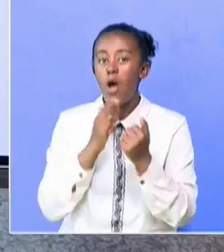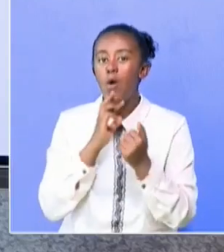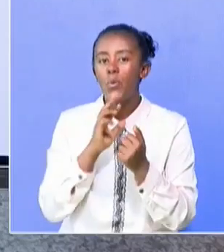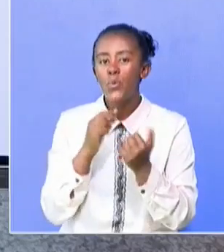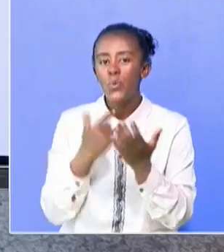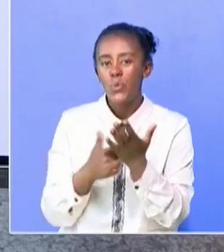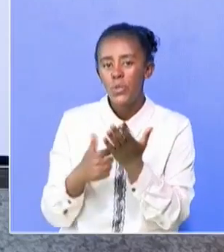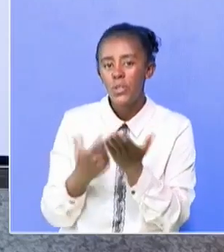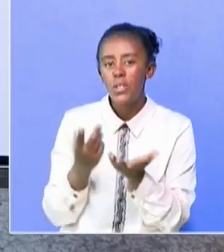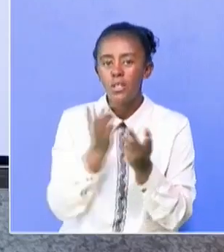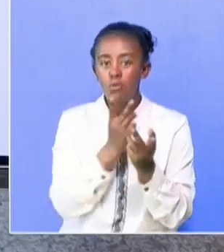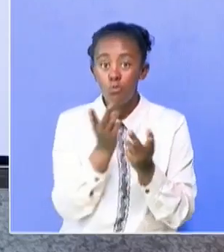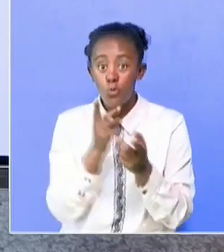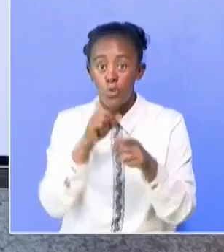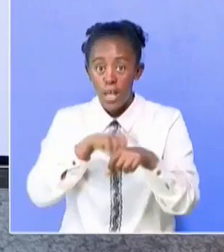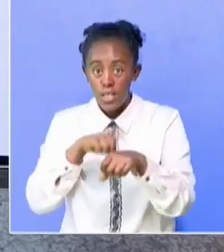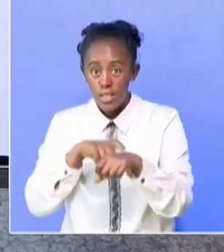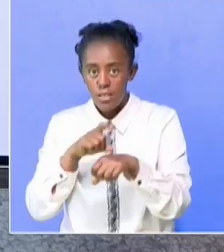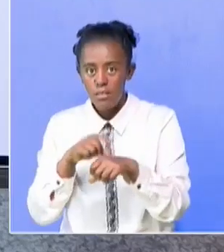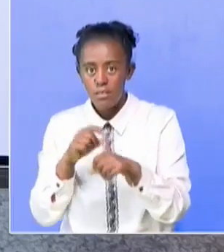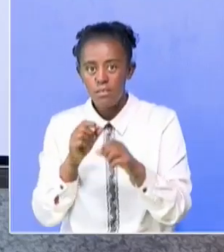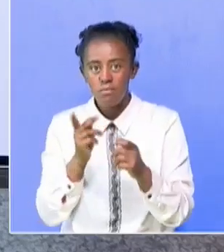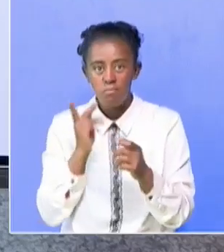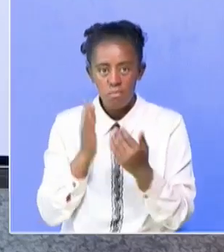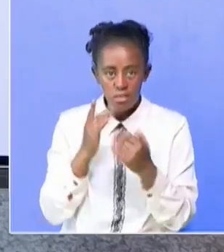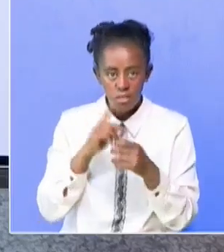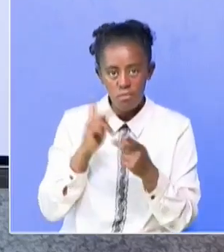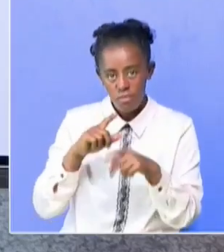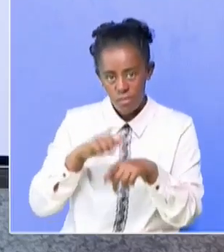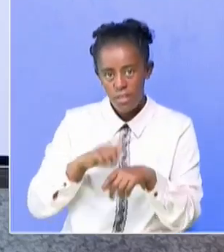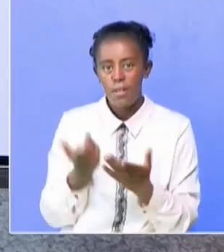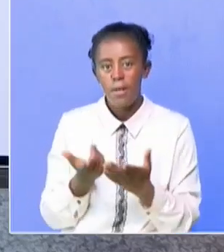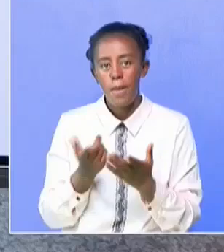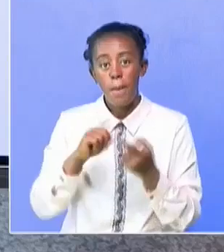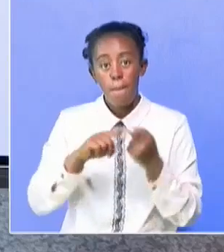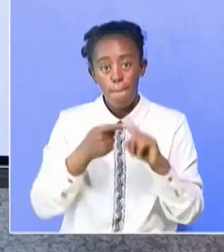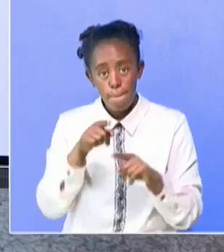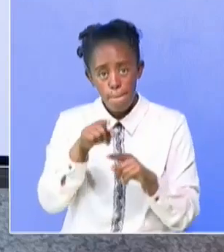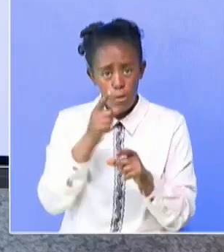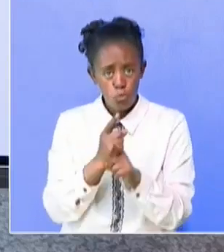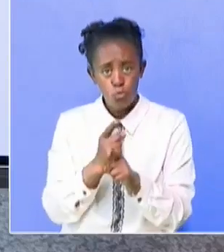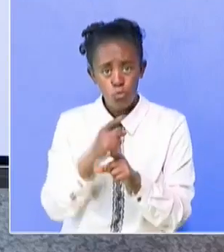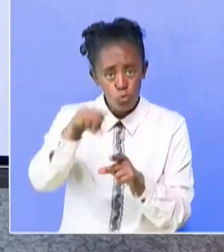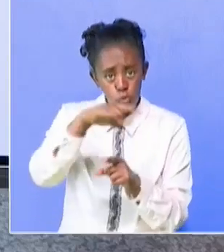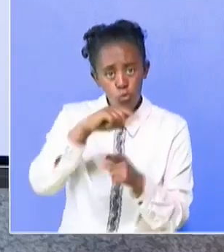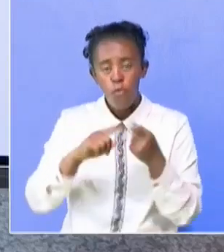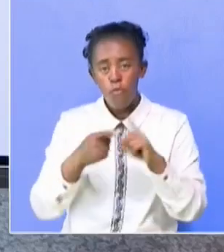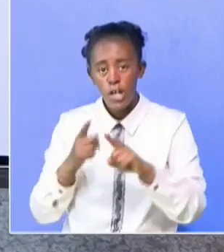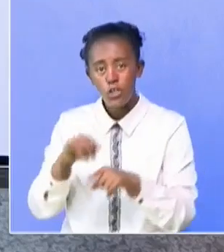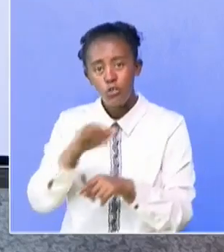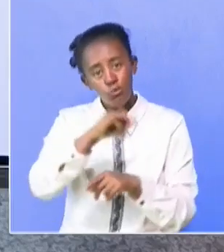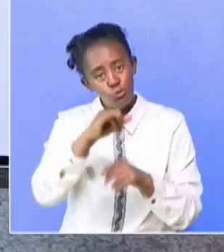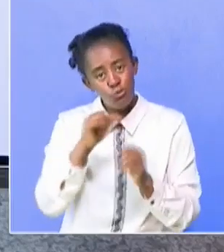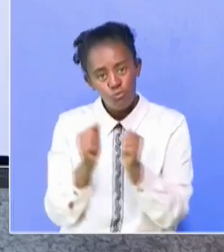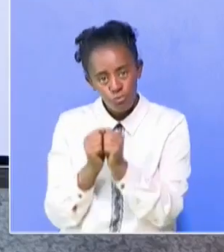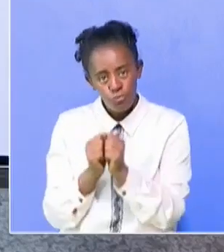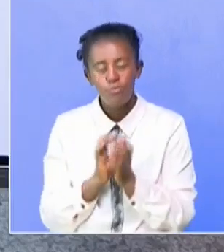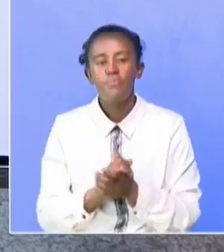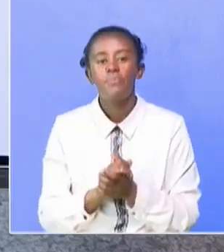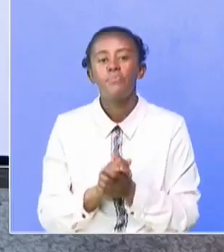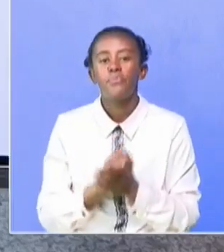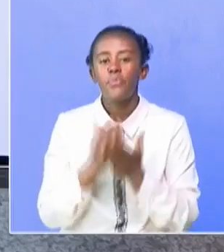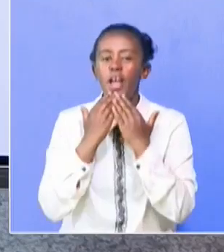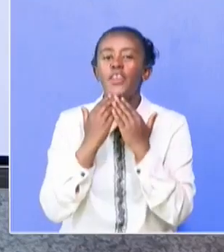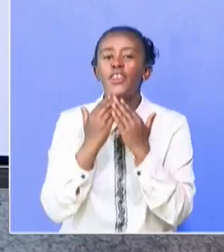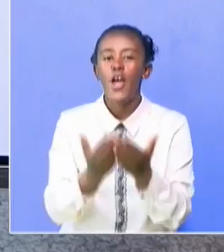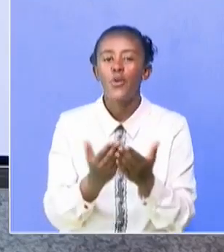two tenses with your friends. I'm sure that you showed your works to your friends too. Thank you